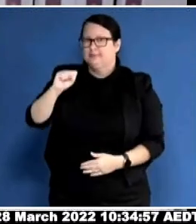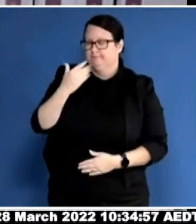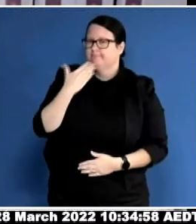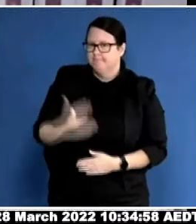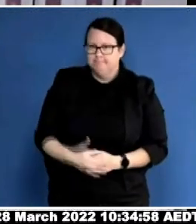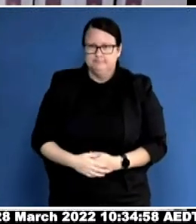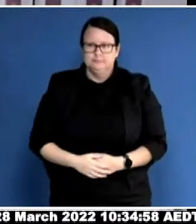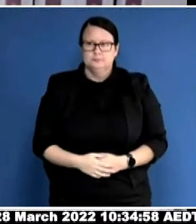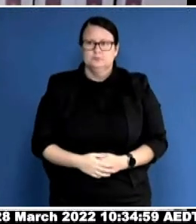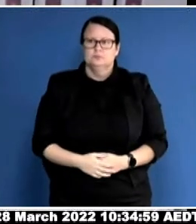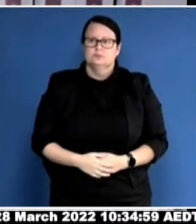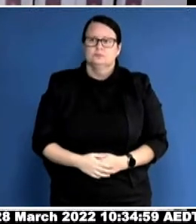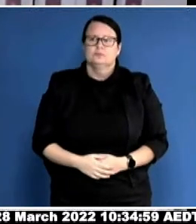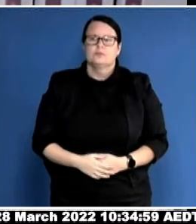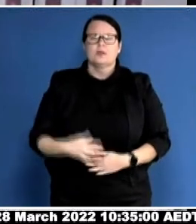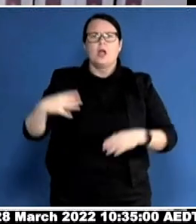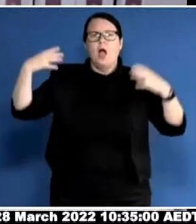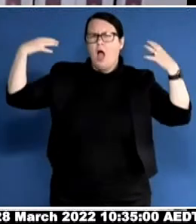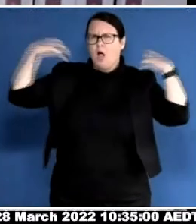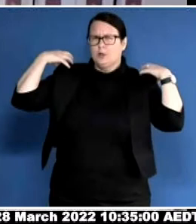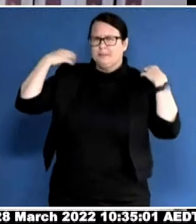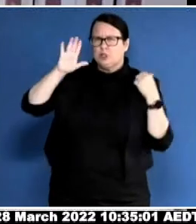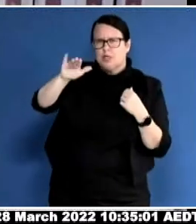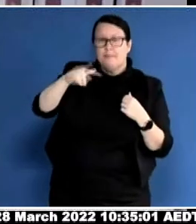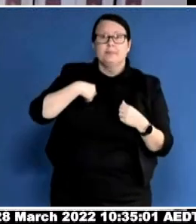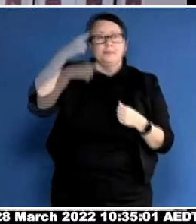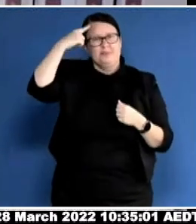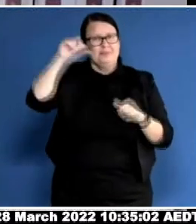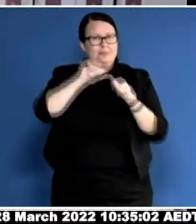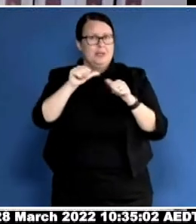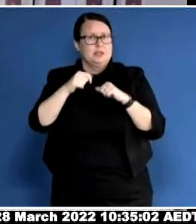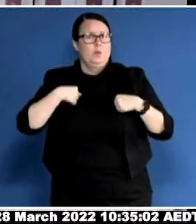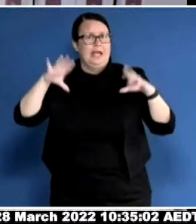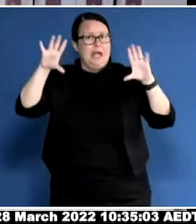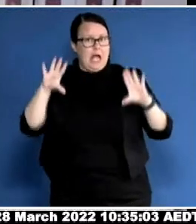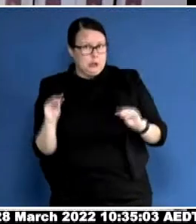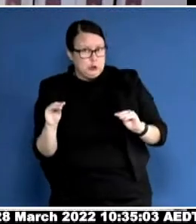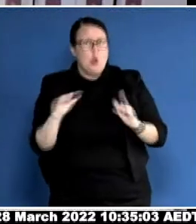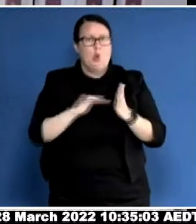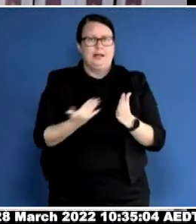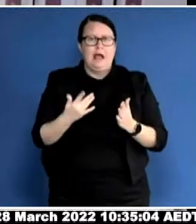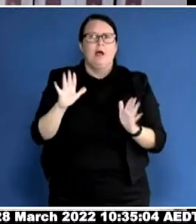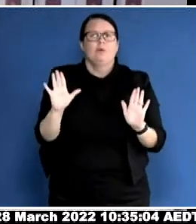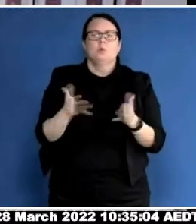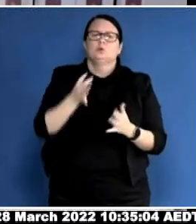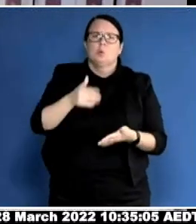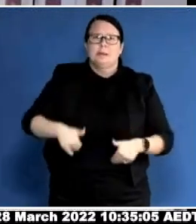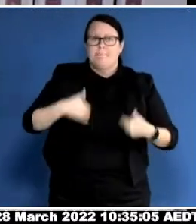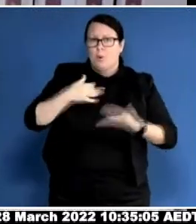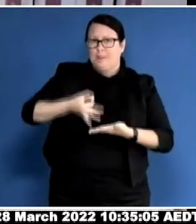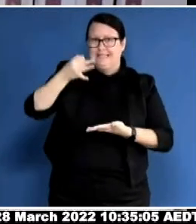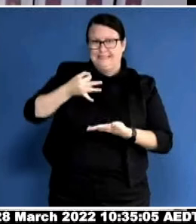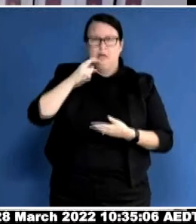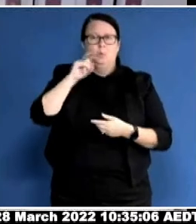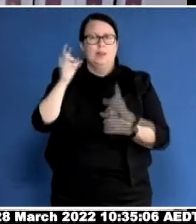Commissioners, we propose that we would adjourn now for a short morning tea and then we'll resume with